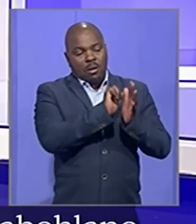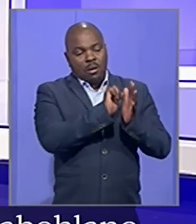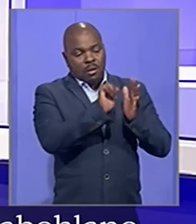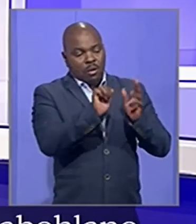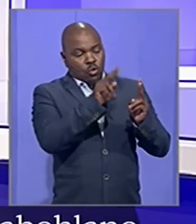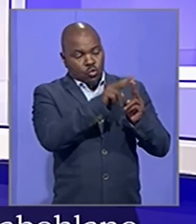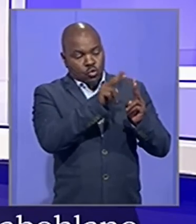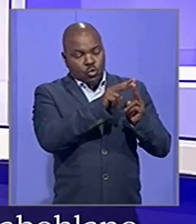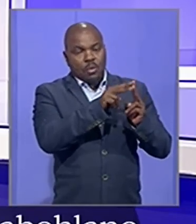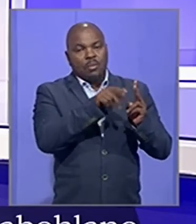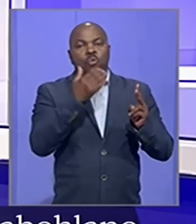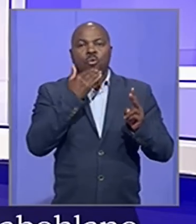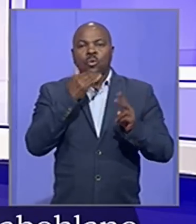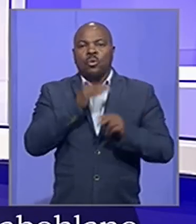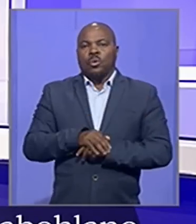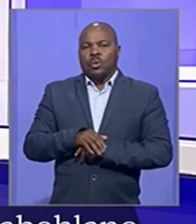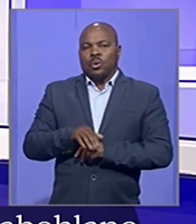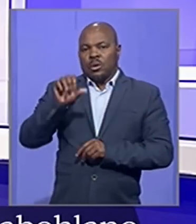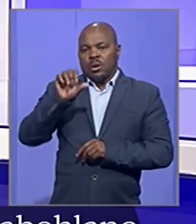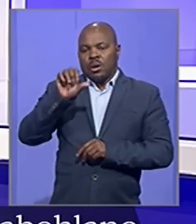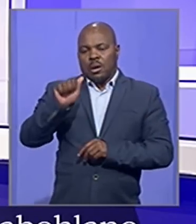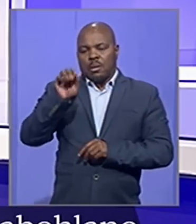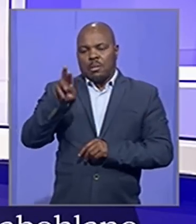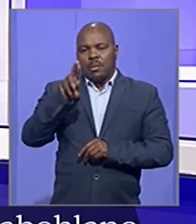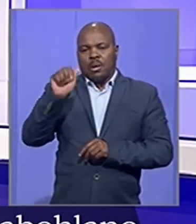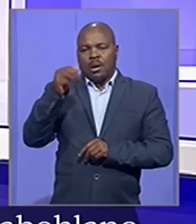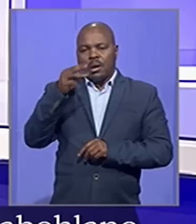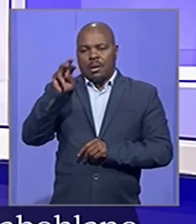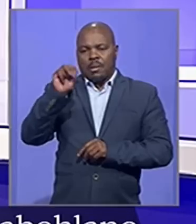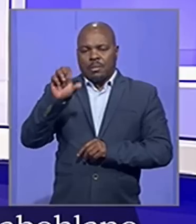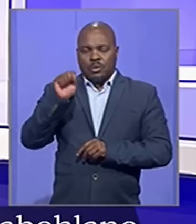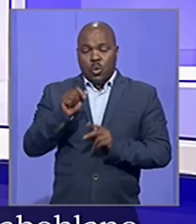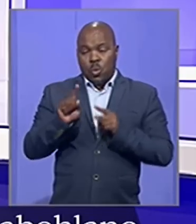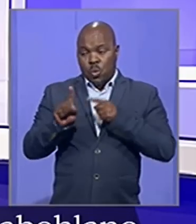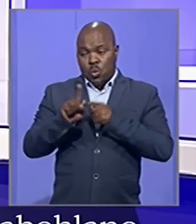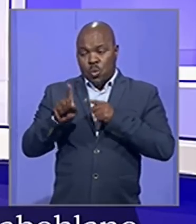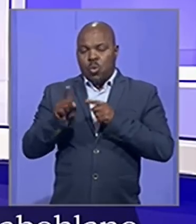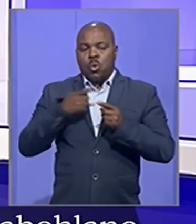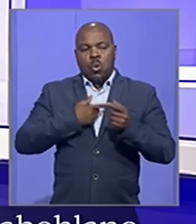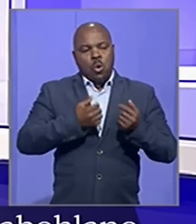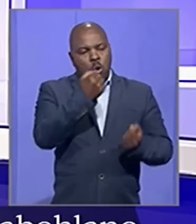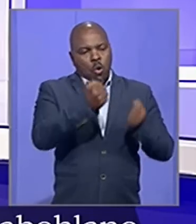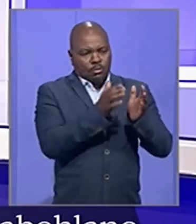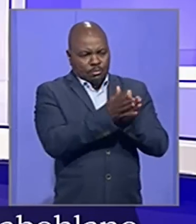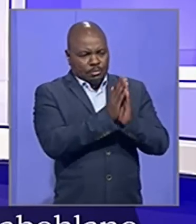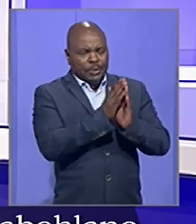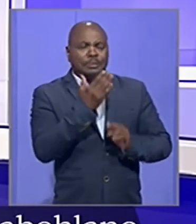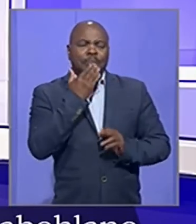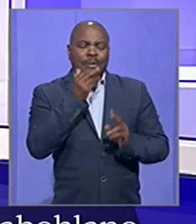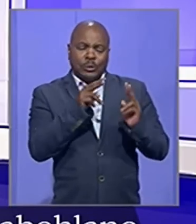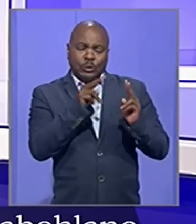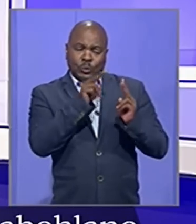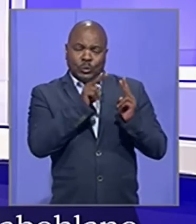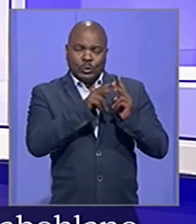ba babedi, moadvokata Sean Abrahams, o kgopetše kgoro ya tsheko gore ba babedi ba